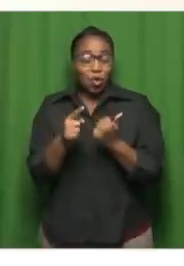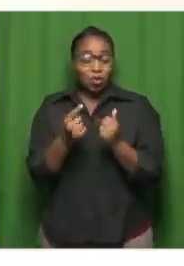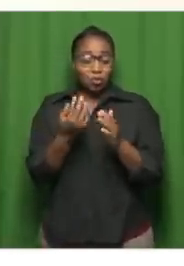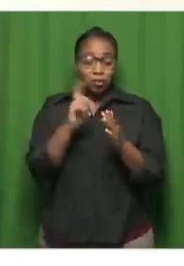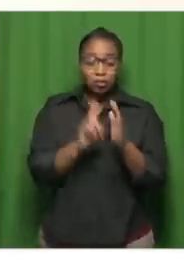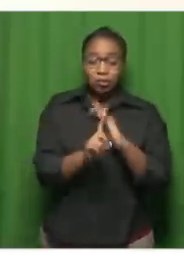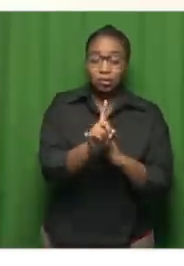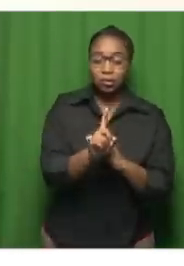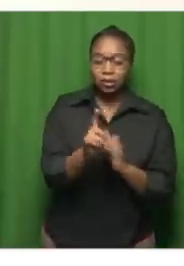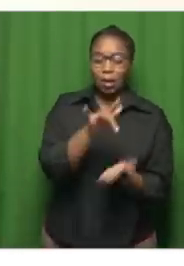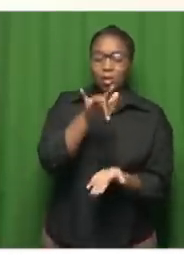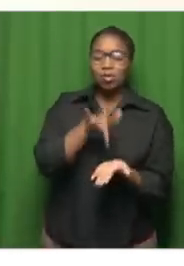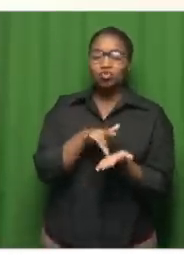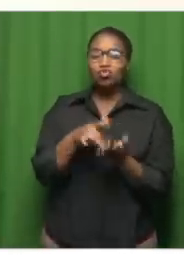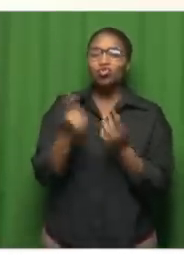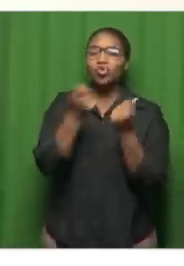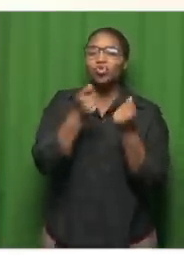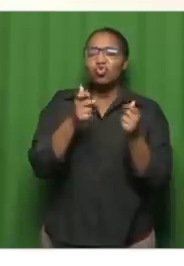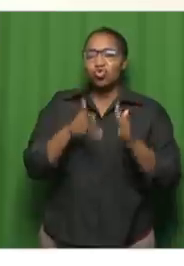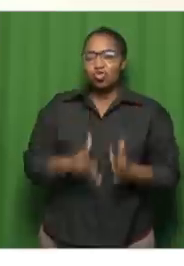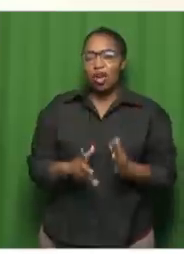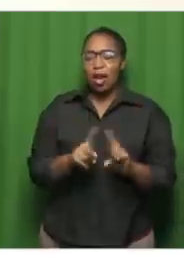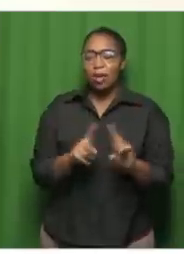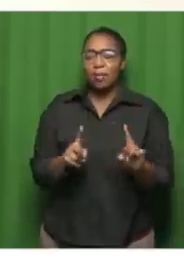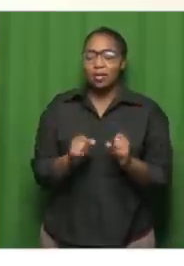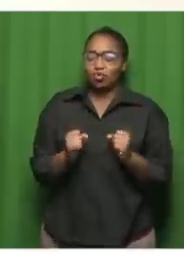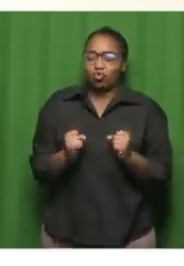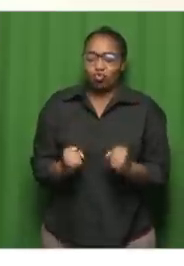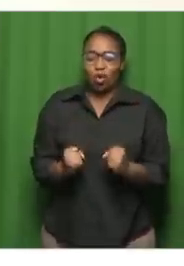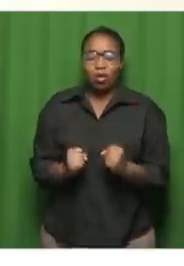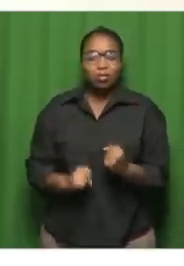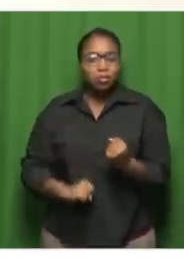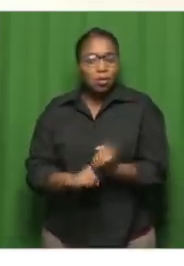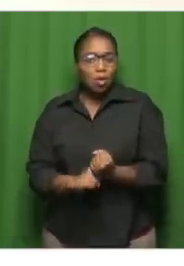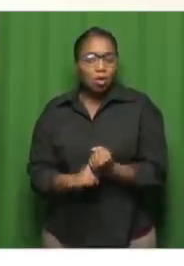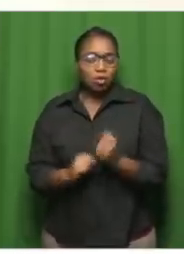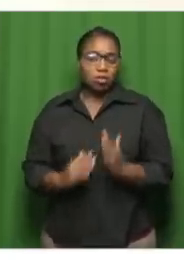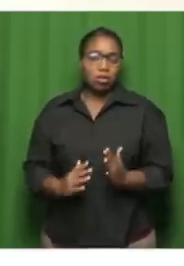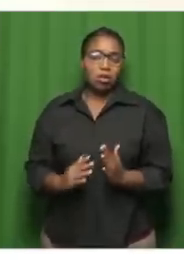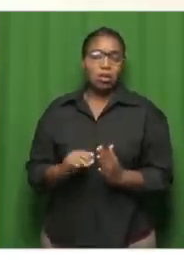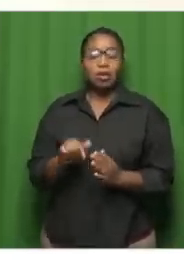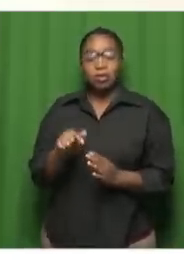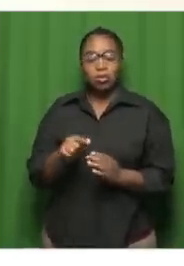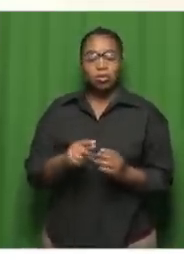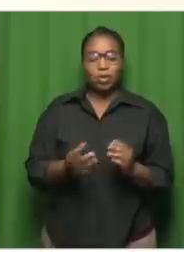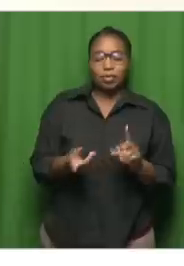a very strong supporter and person next to Ramaphosa.